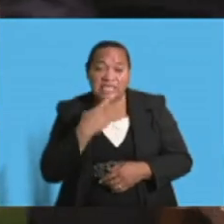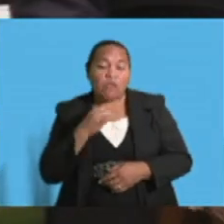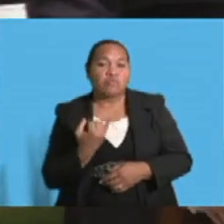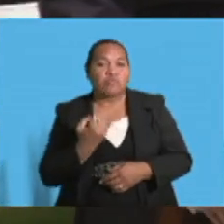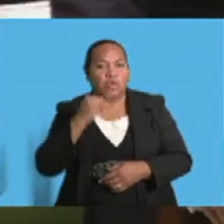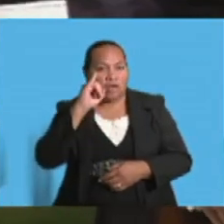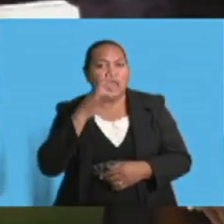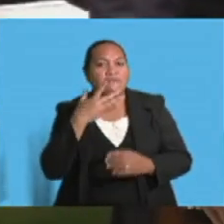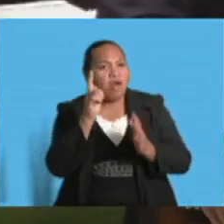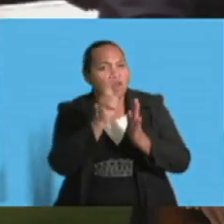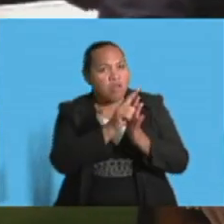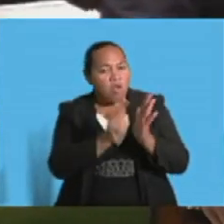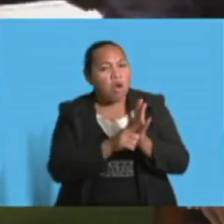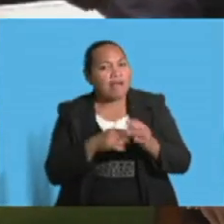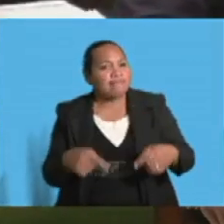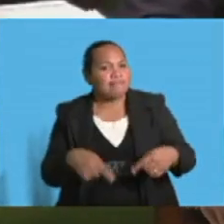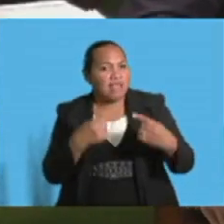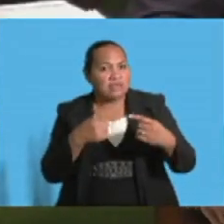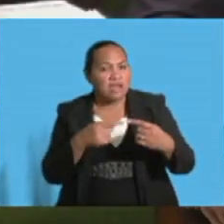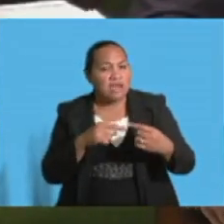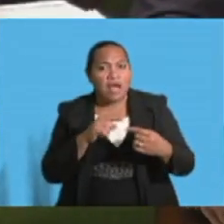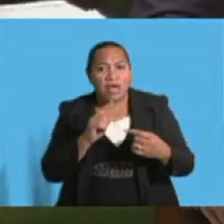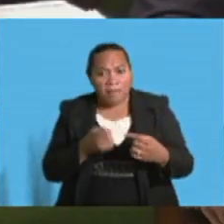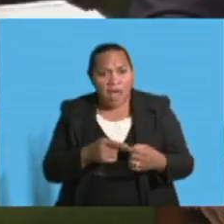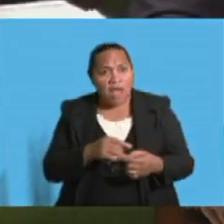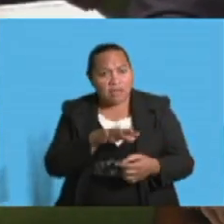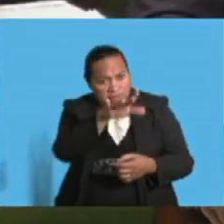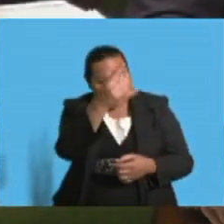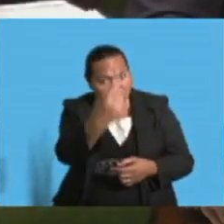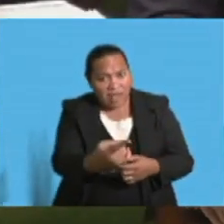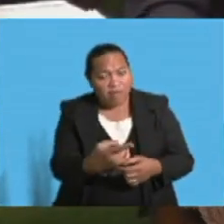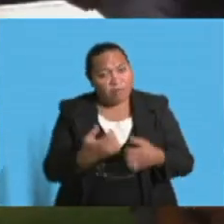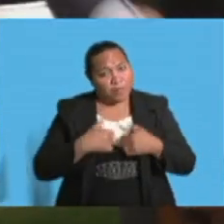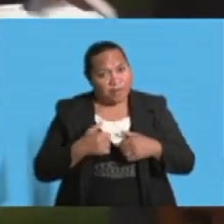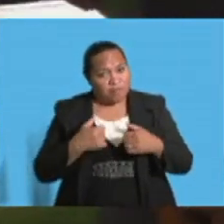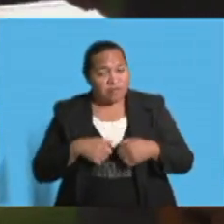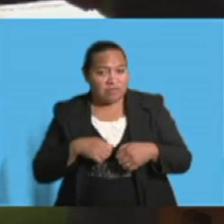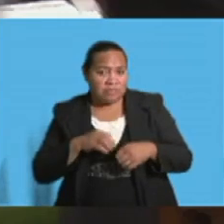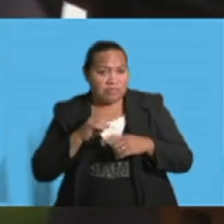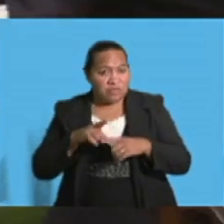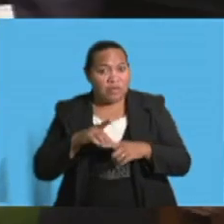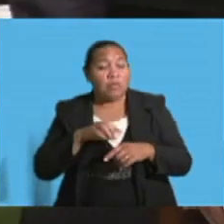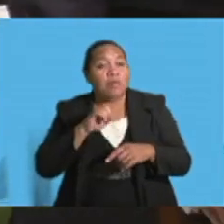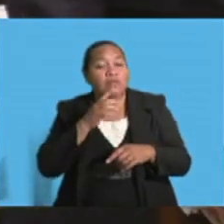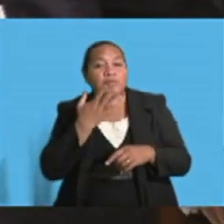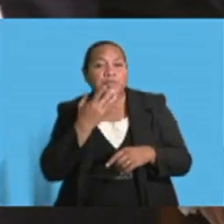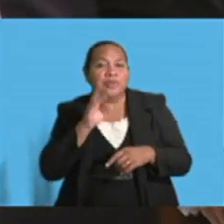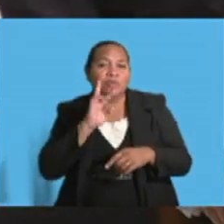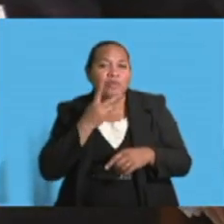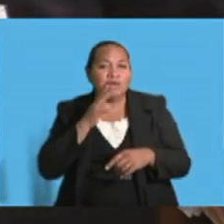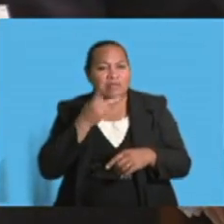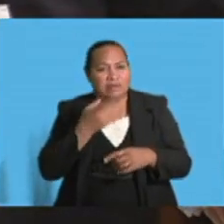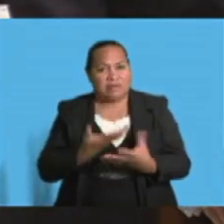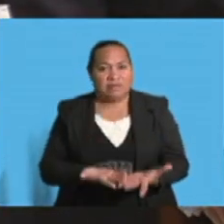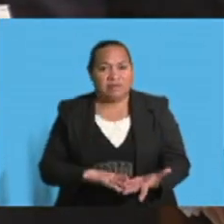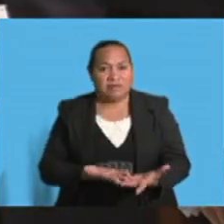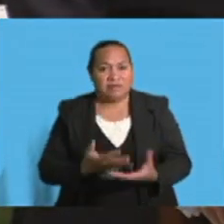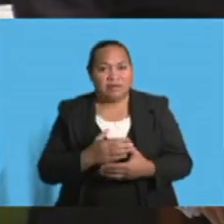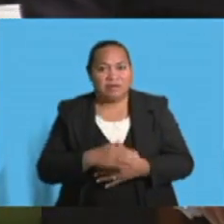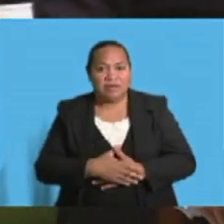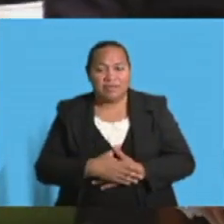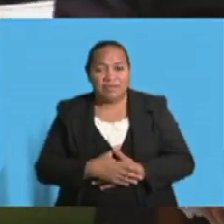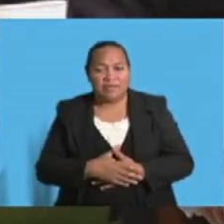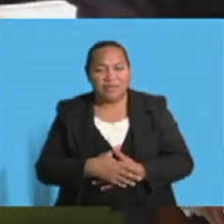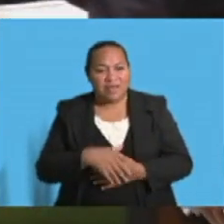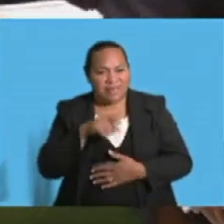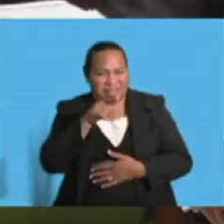against homosexuality. And a lot of them practiced homosexuality. But during the day they went to pontificated against it.